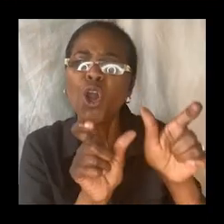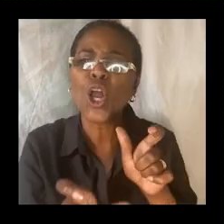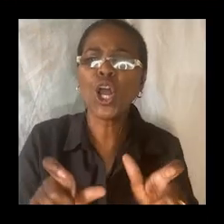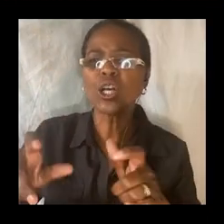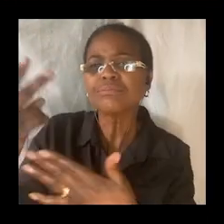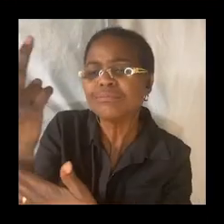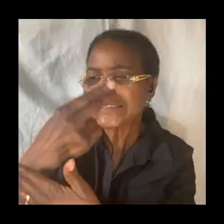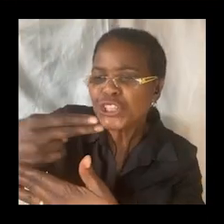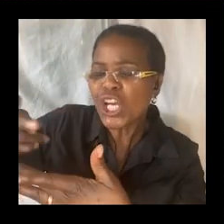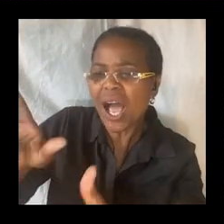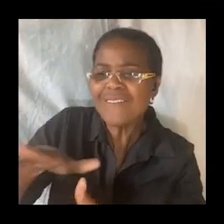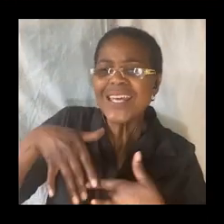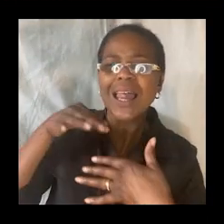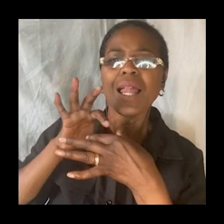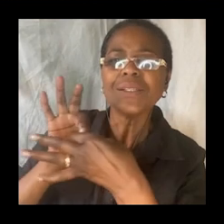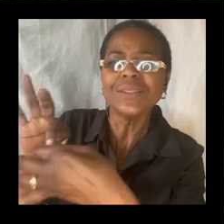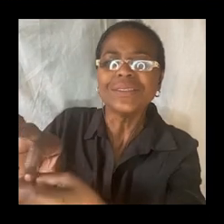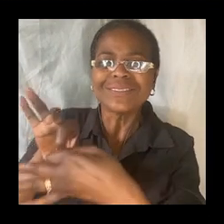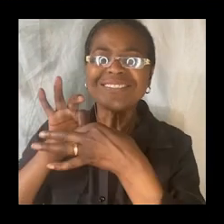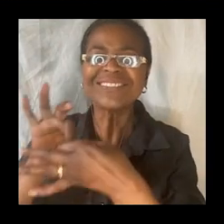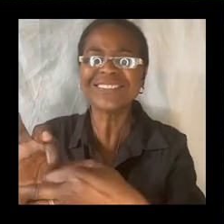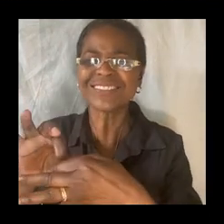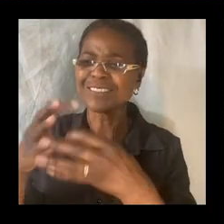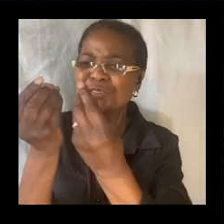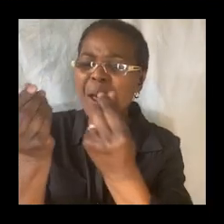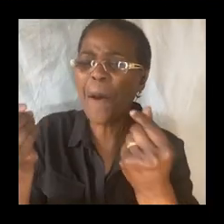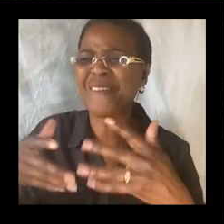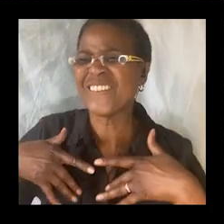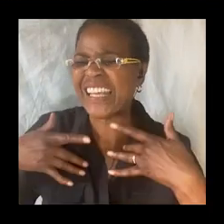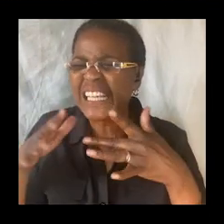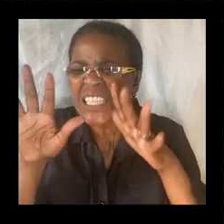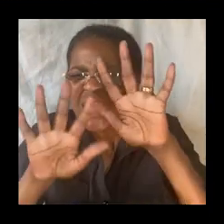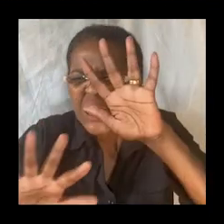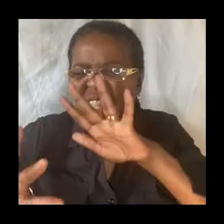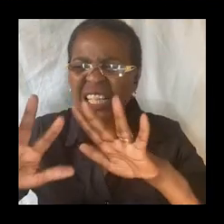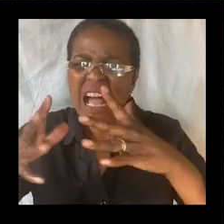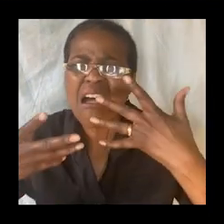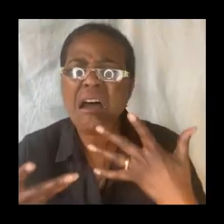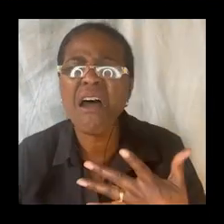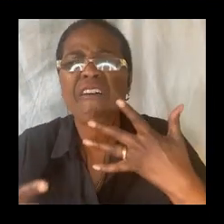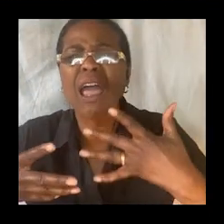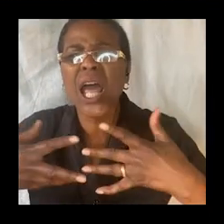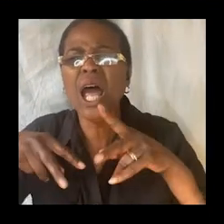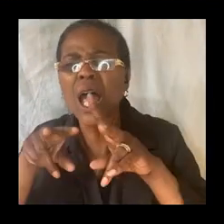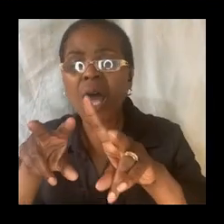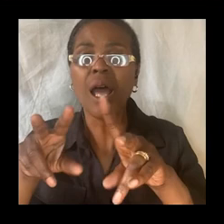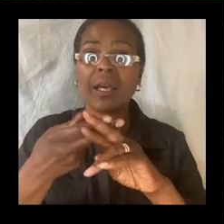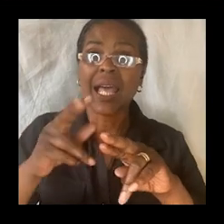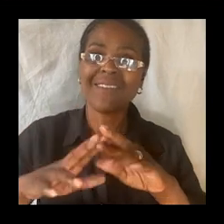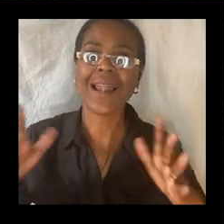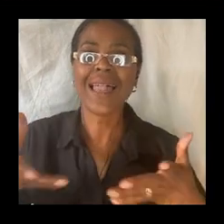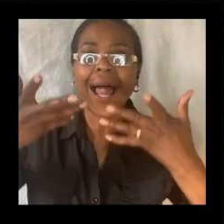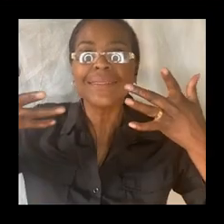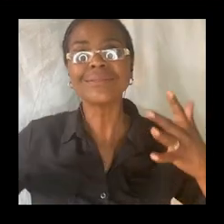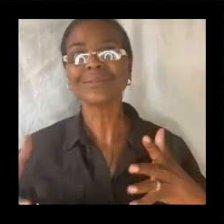rich textures, like you can feel it in the words. And I wanted the images to feel like that. So I wanted them to feel dusky and murky, and